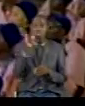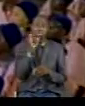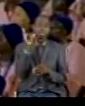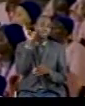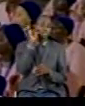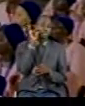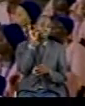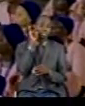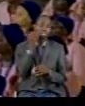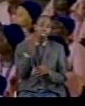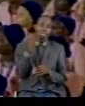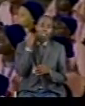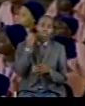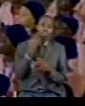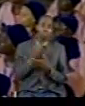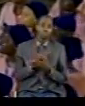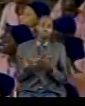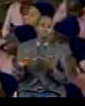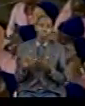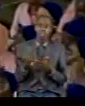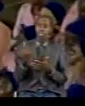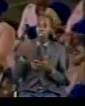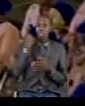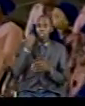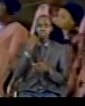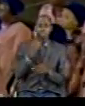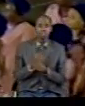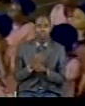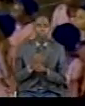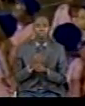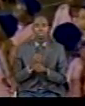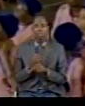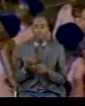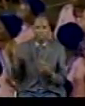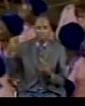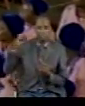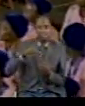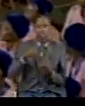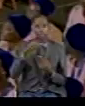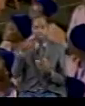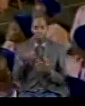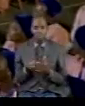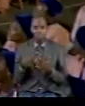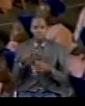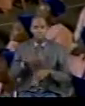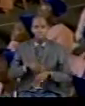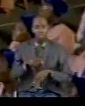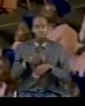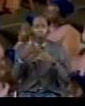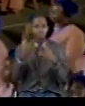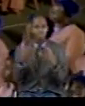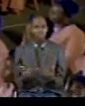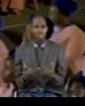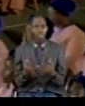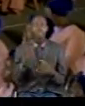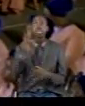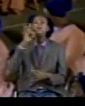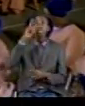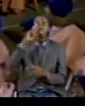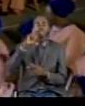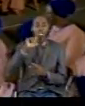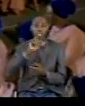last week, last year, until this very time, now a change is